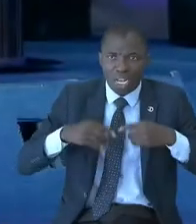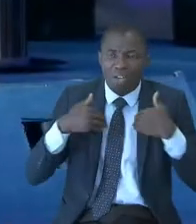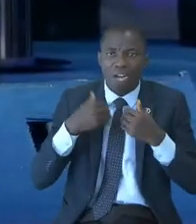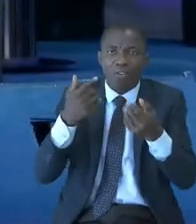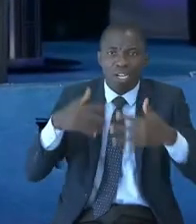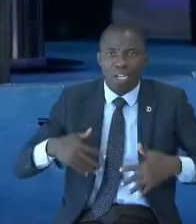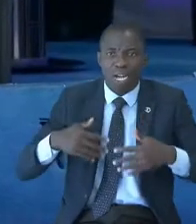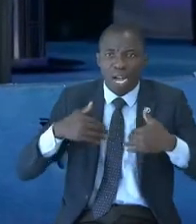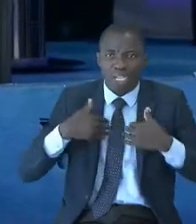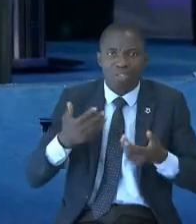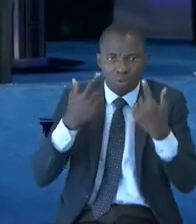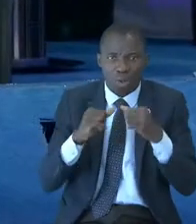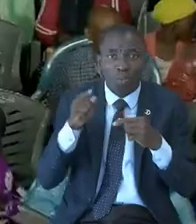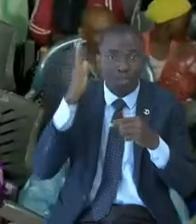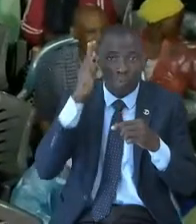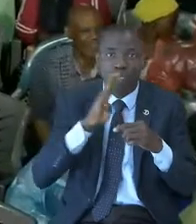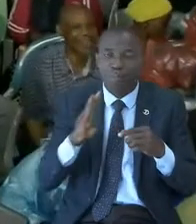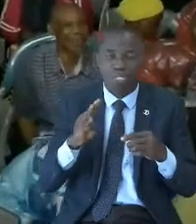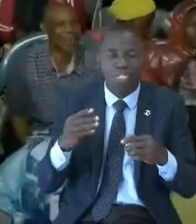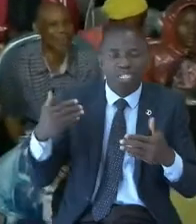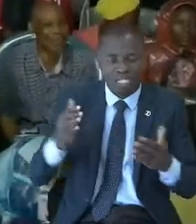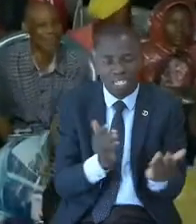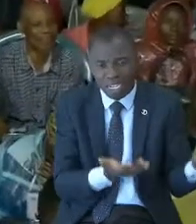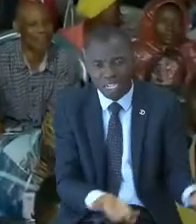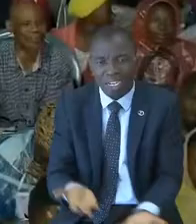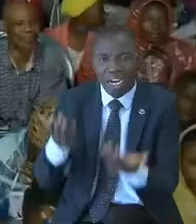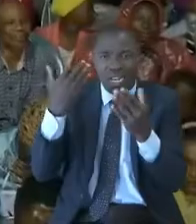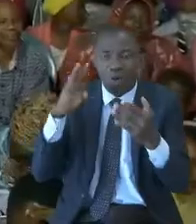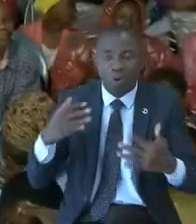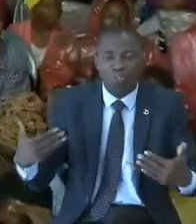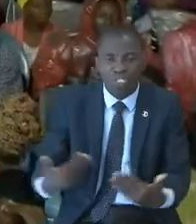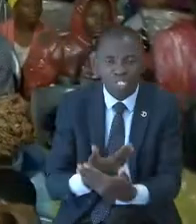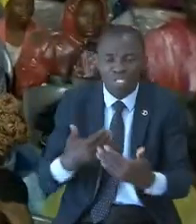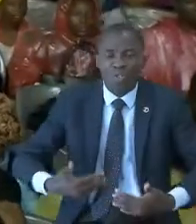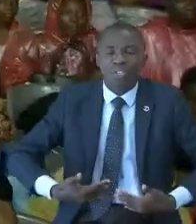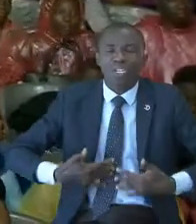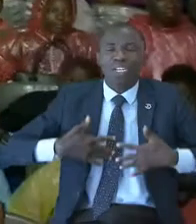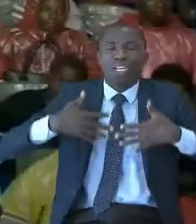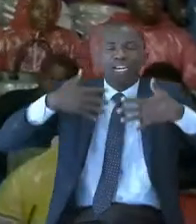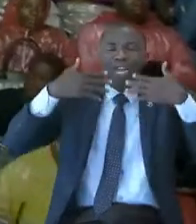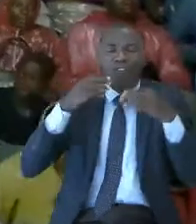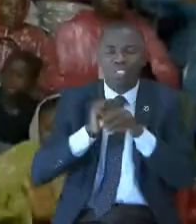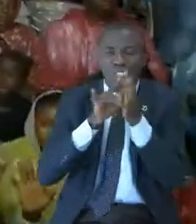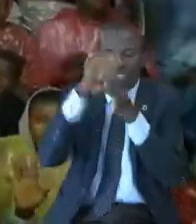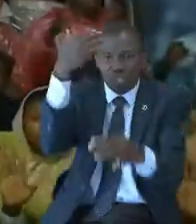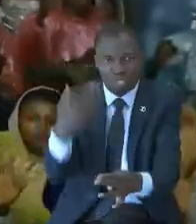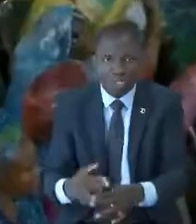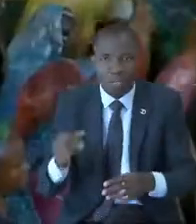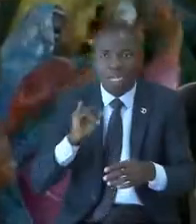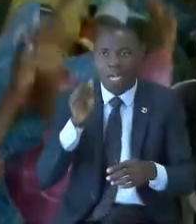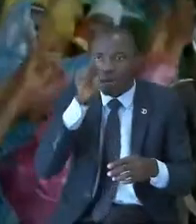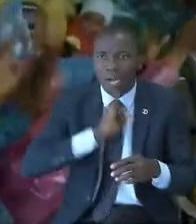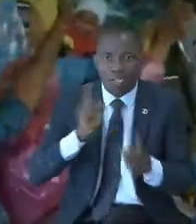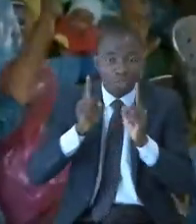be the carrier of the new life. I want to know the person I'm talking to there. Am I talking to you? God